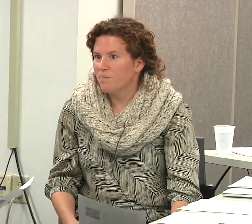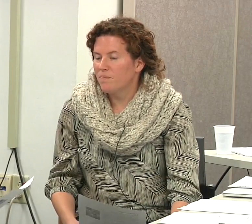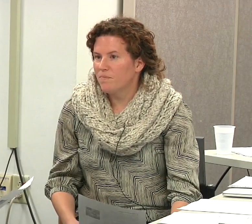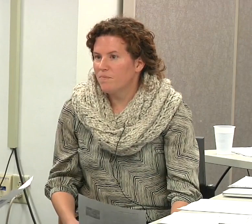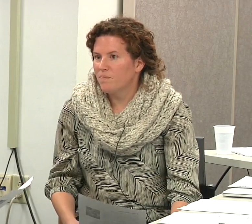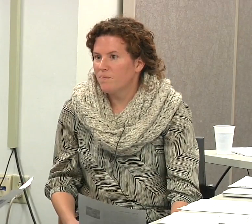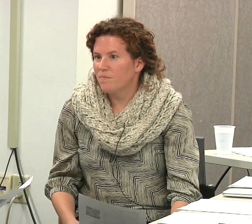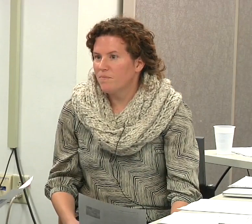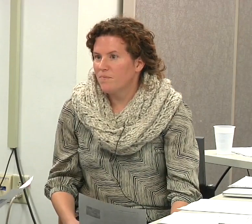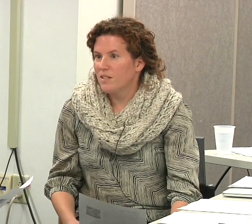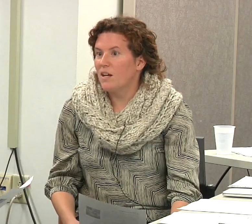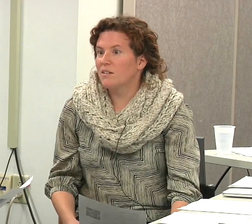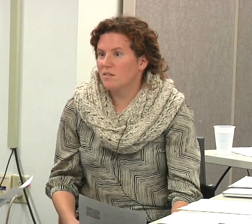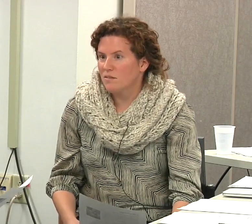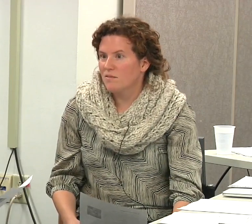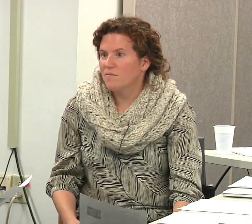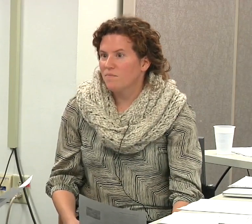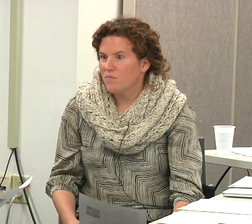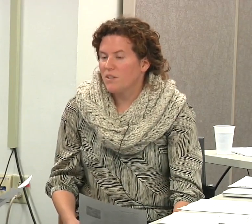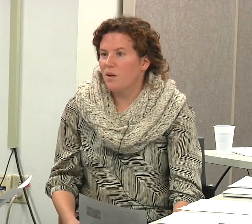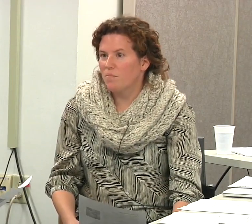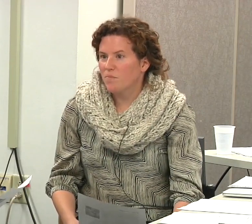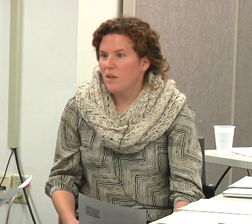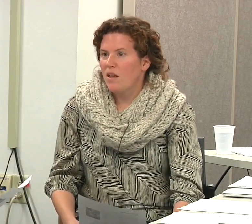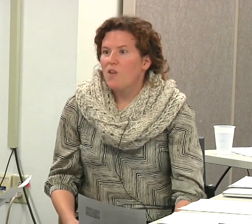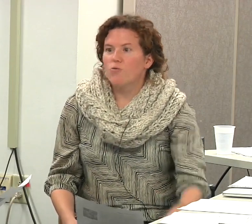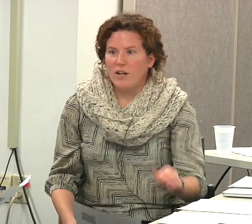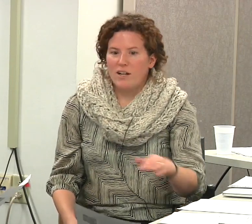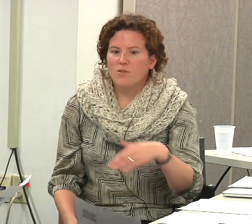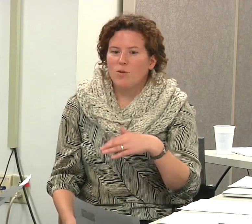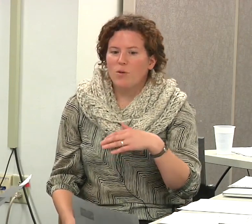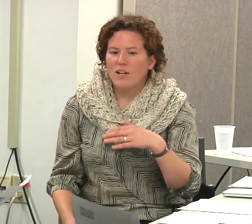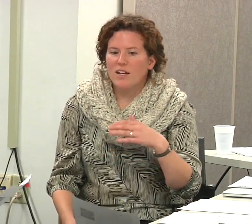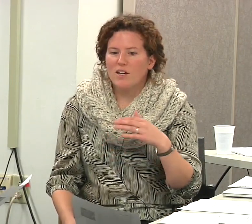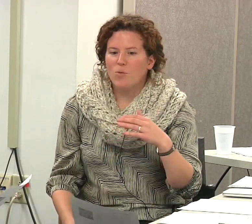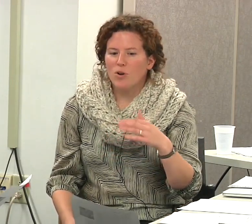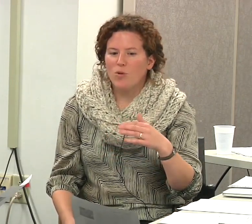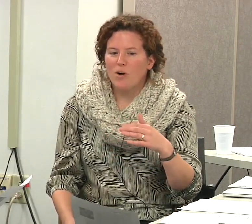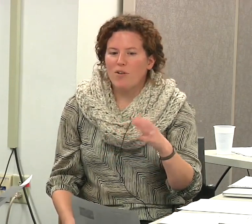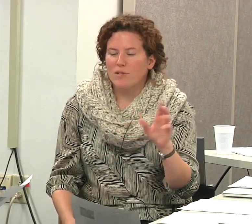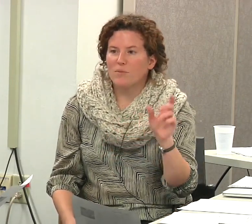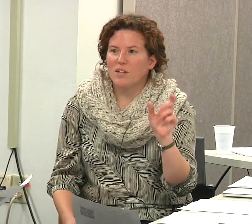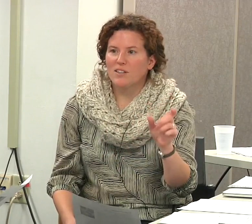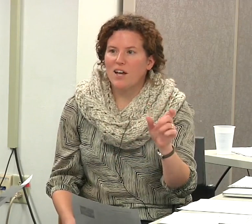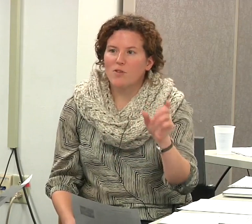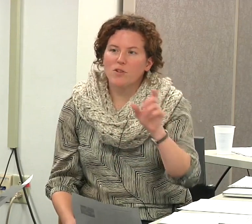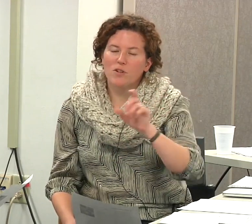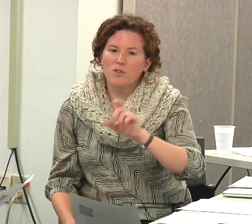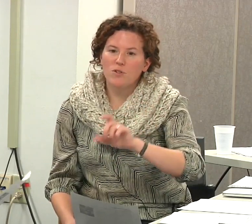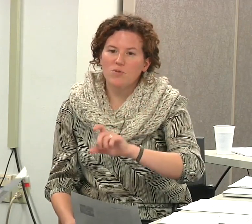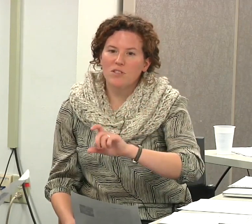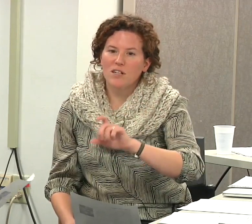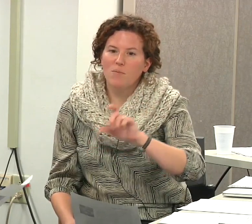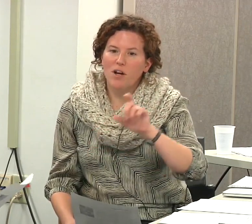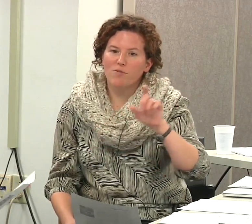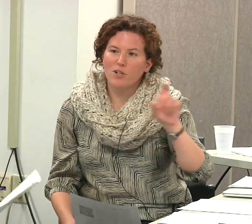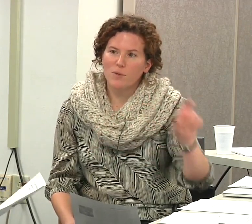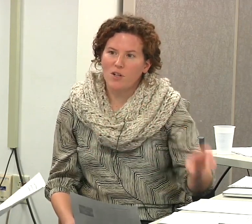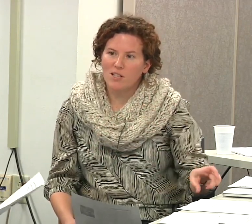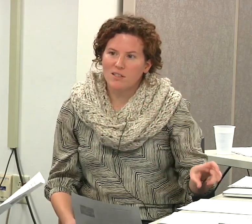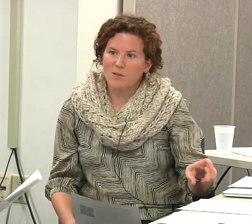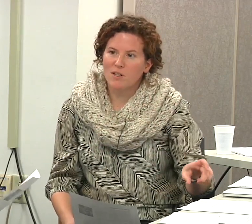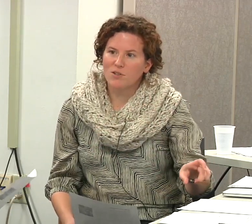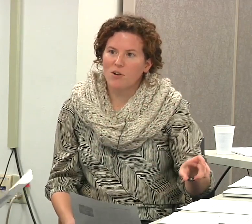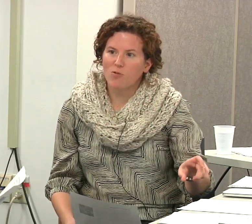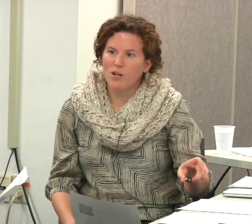obviously producing a teaching case. Yes. Yep. Right, and so it can work well for something like that. The students in